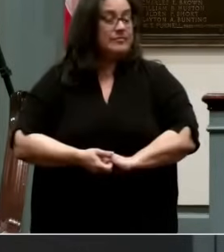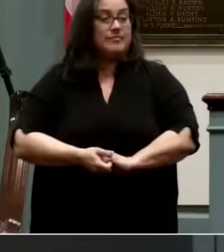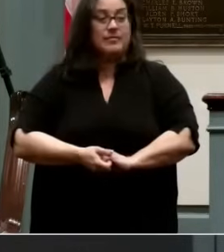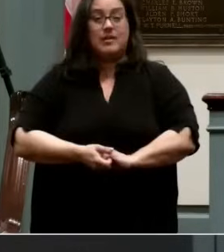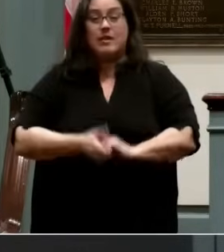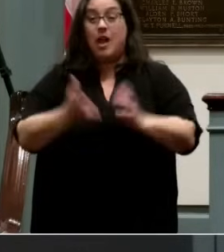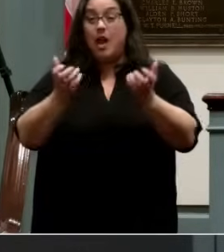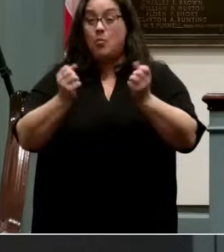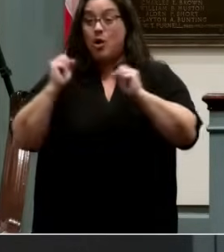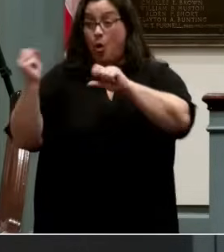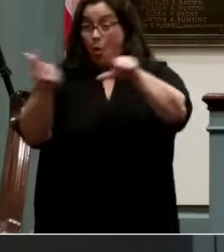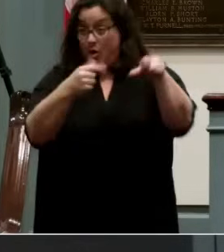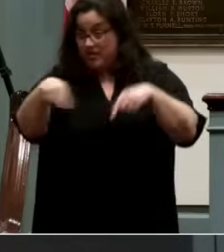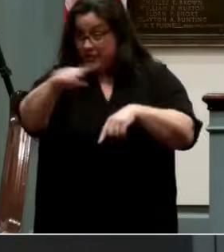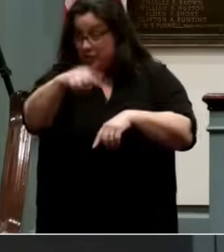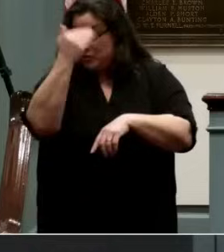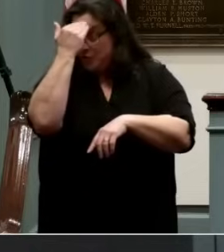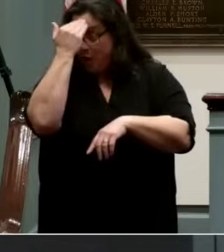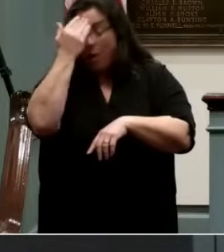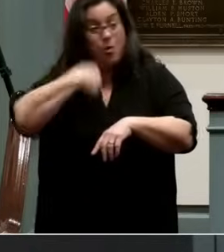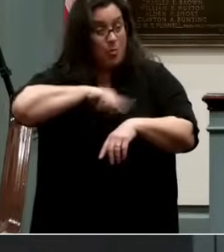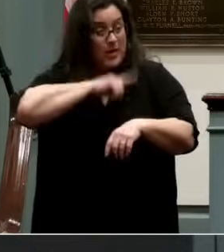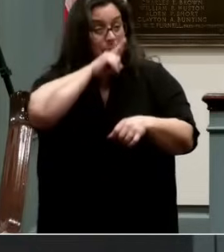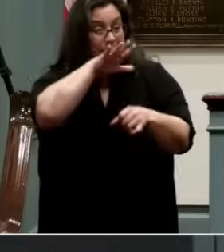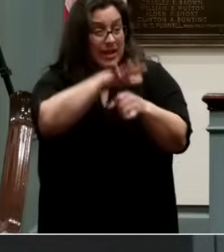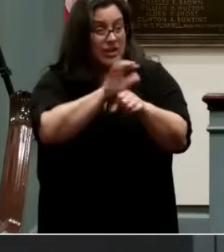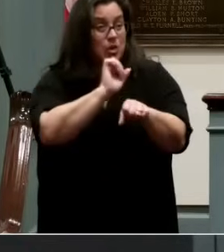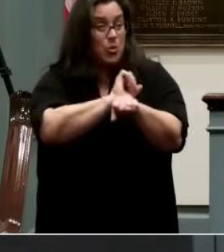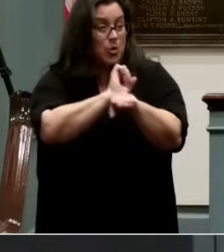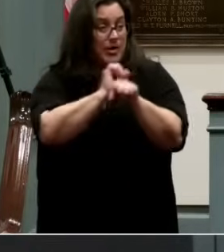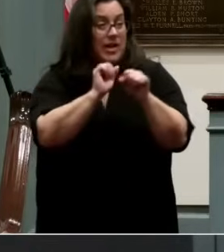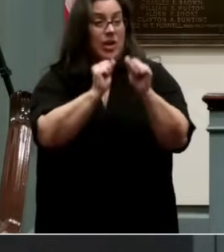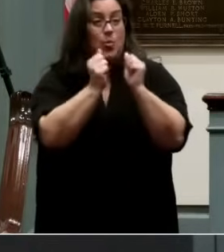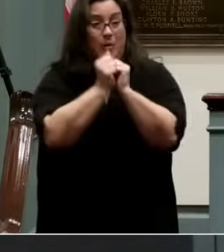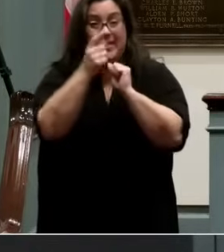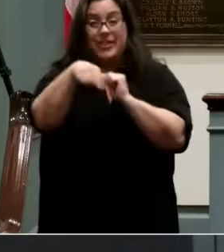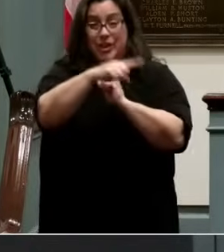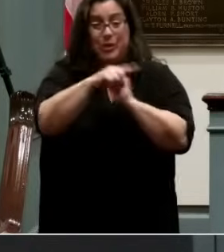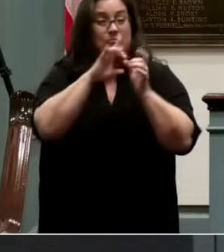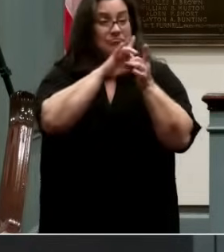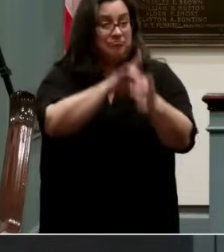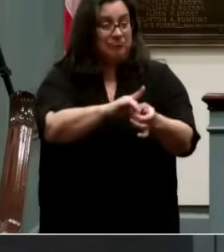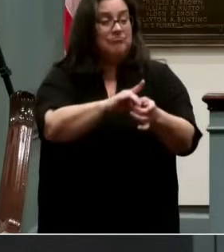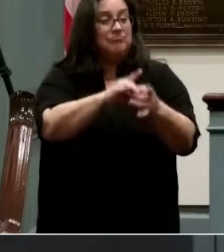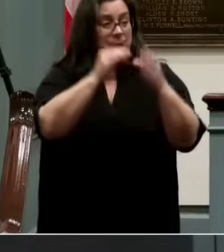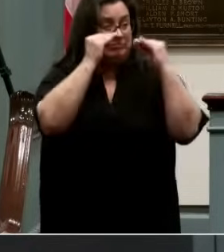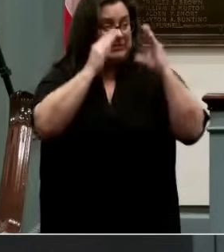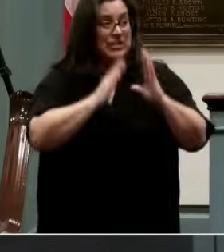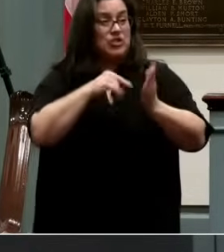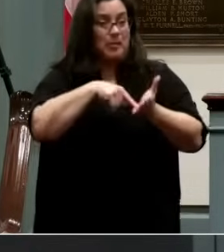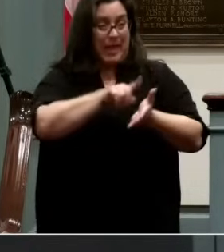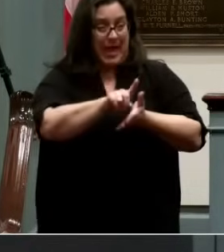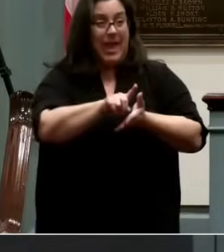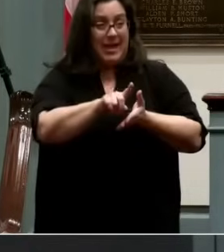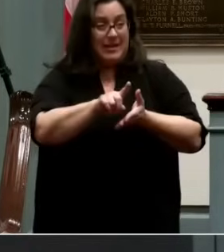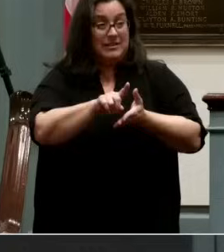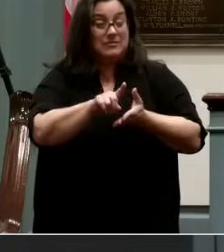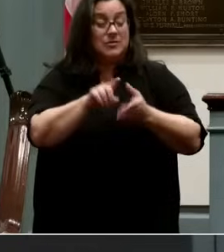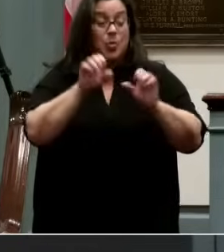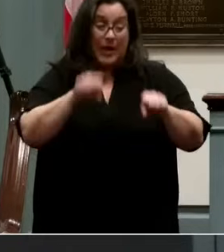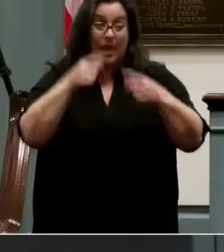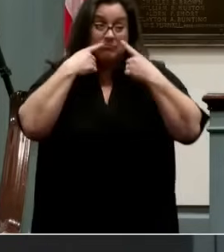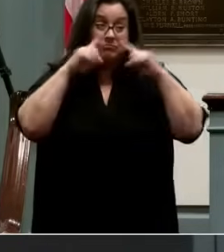I want all of you to know we're committed to working with you on the issue of teacher pay. We can get it done if we work